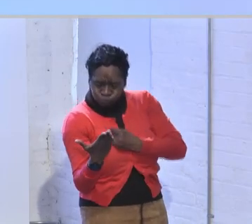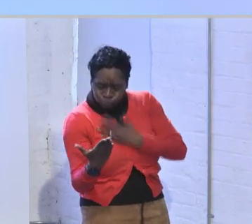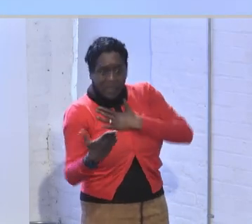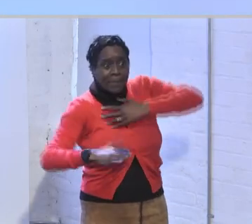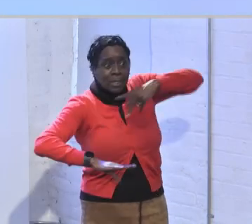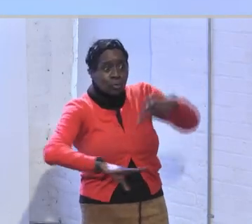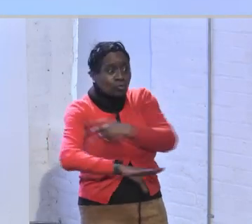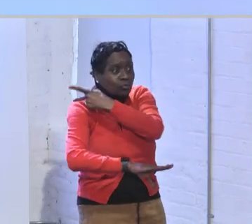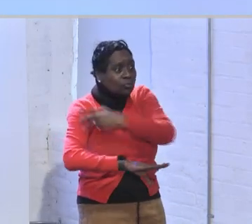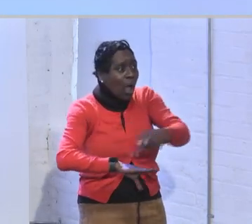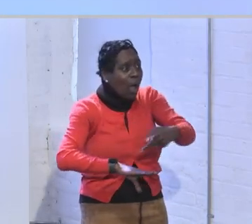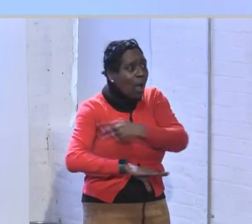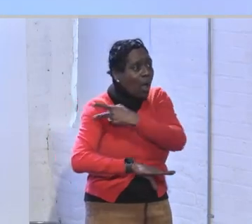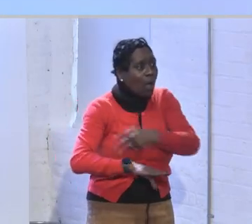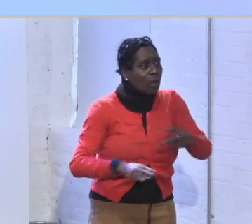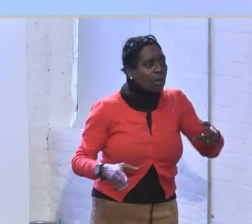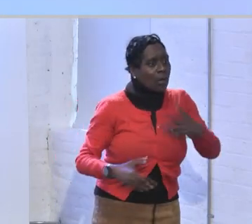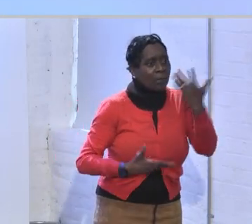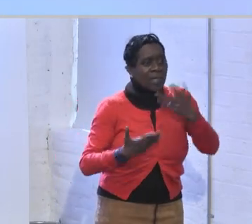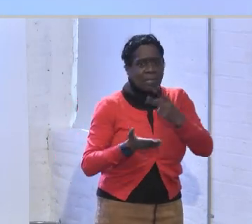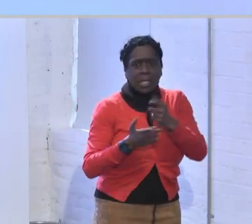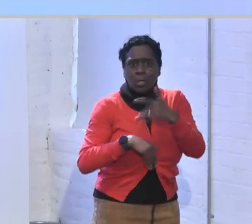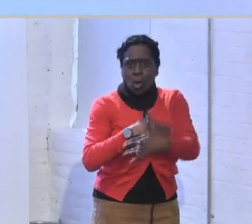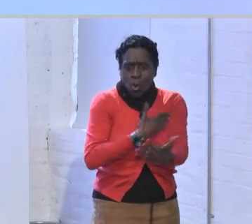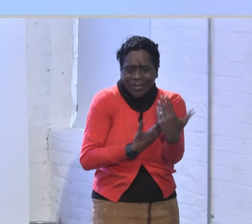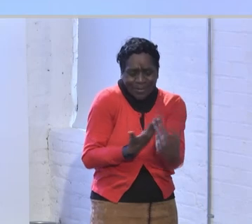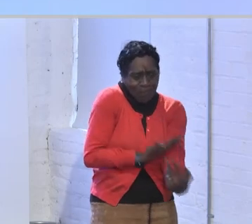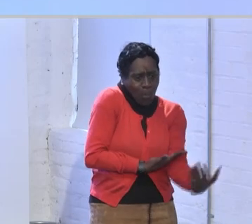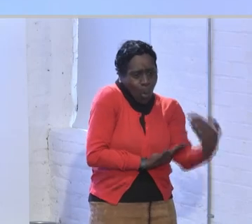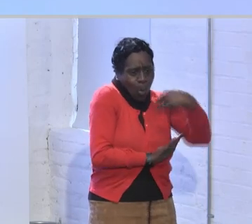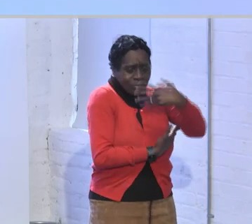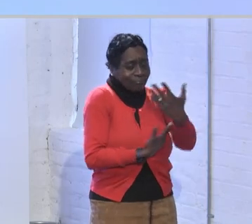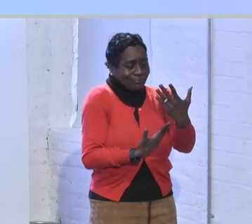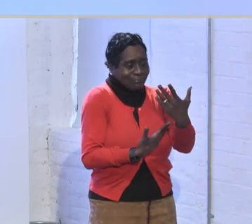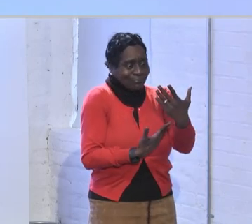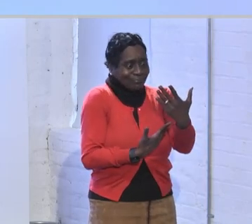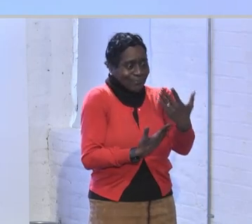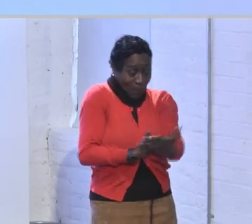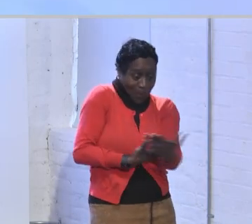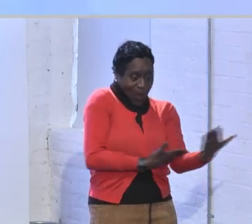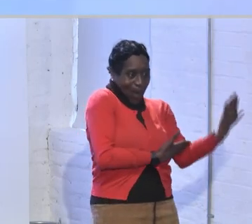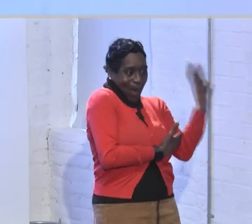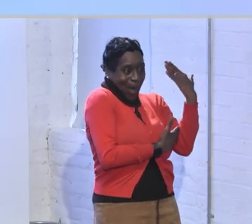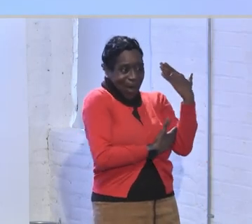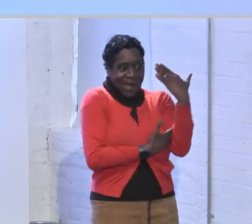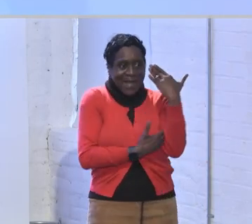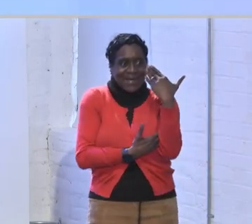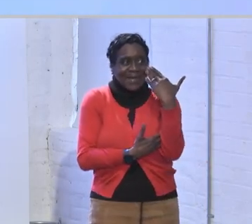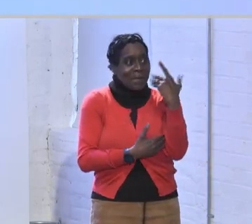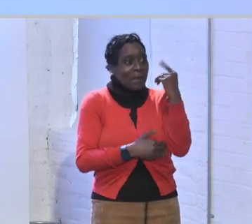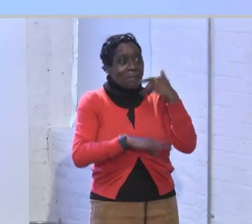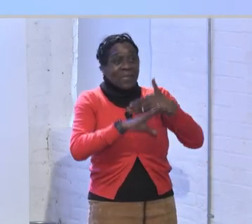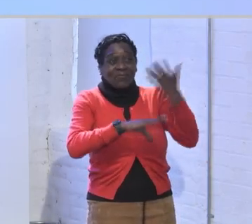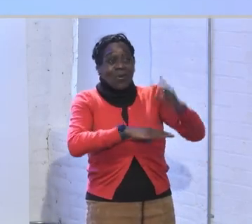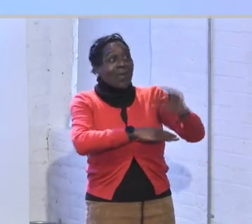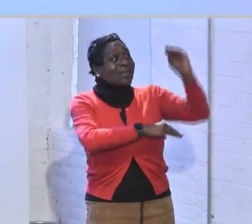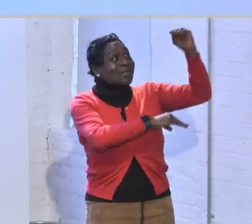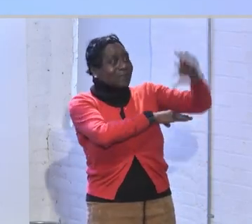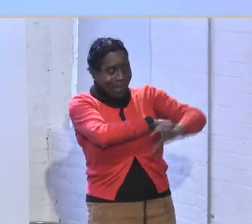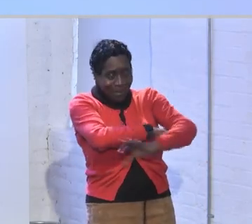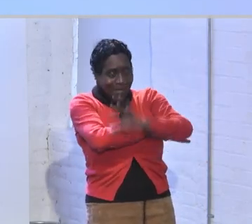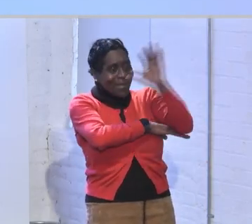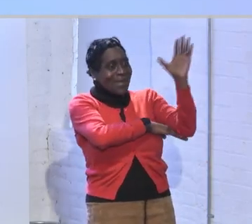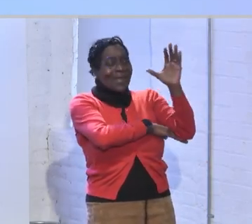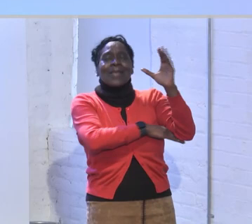Psalms. Maybe it's getting up early and spending time with him before this city comes to life. And it's sort of quiet